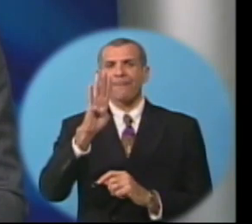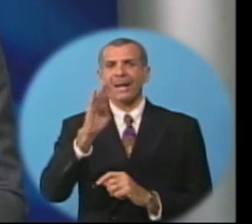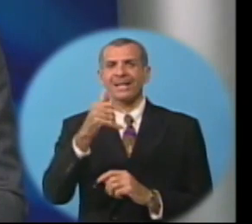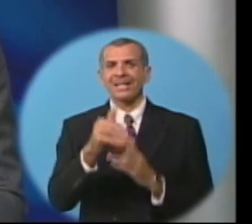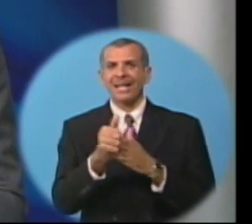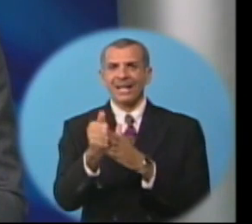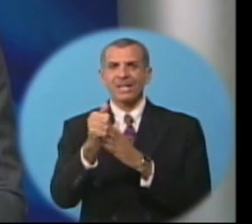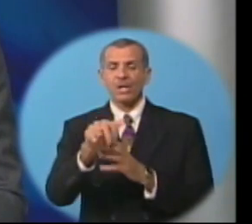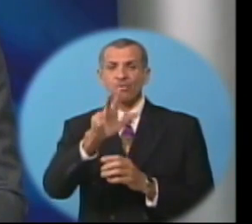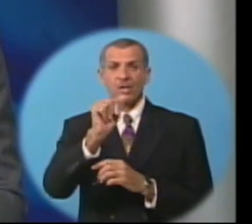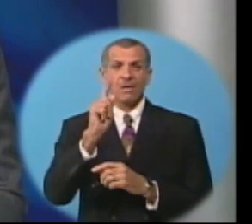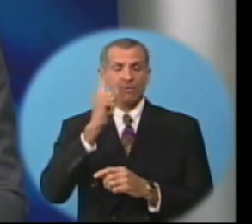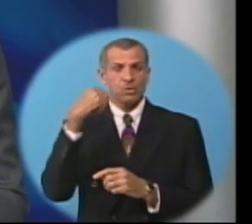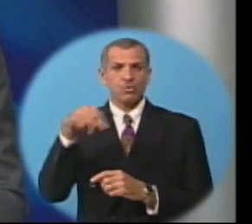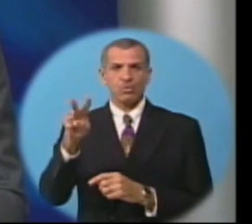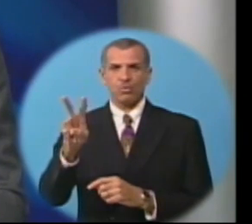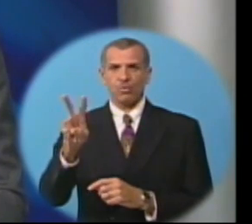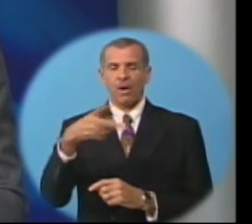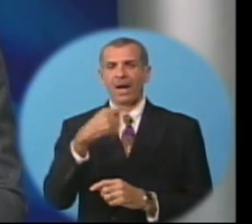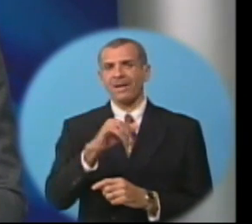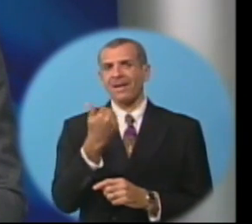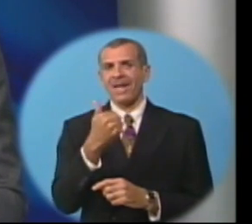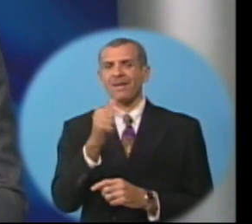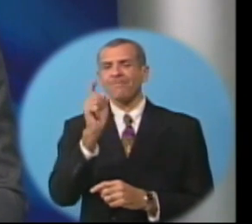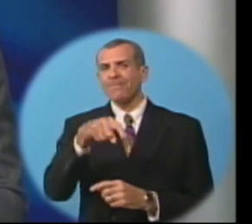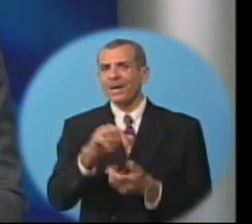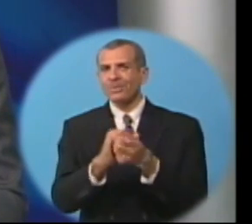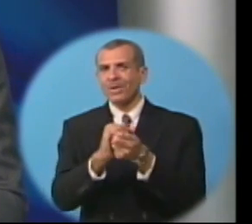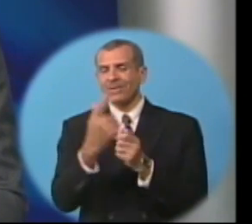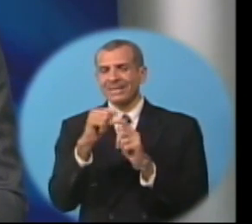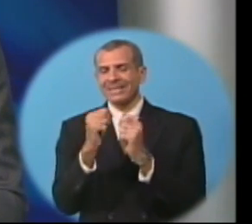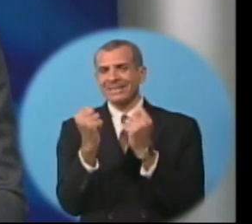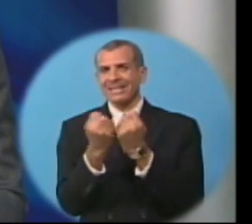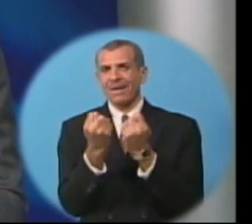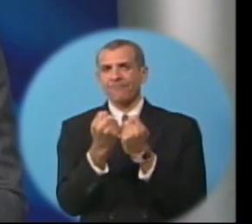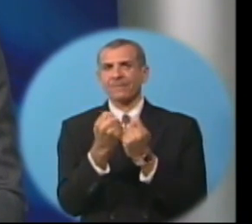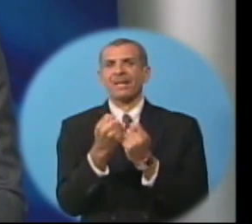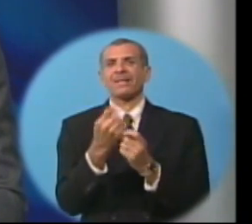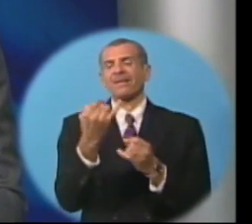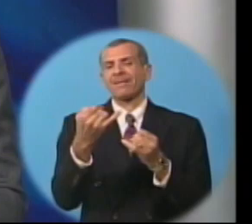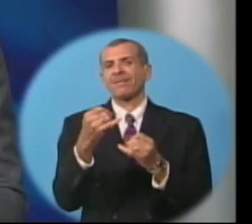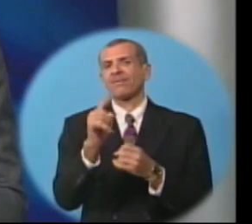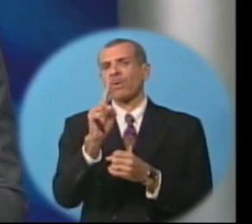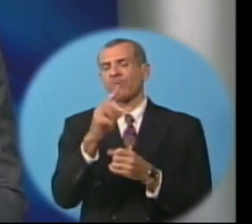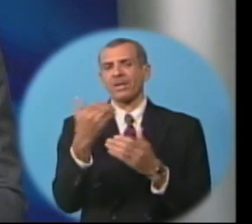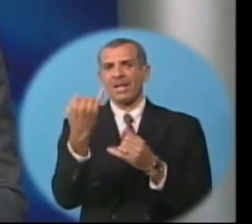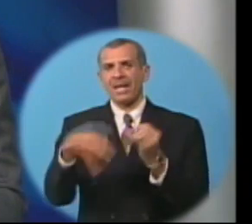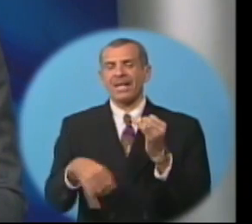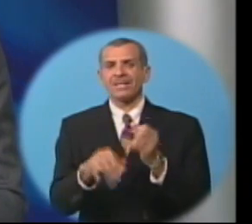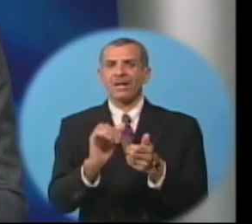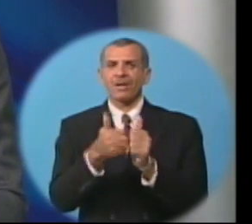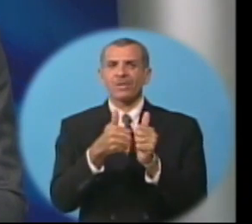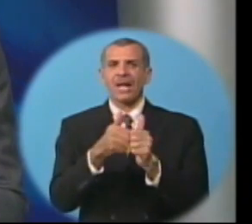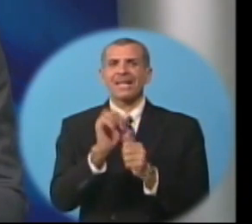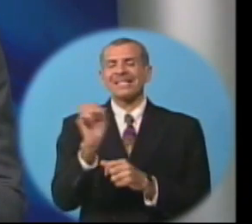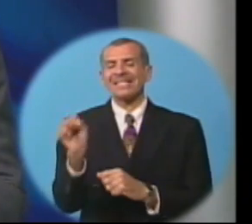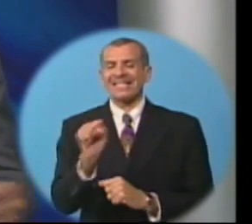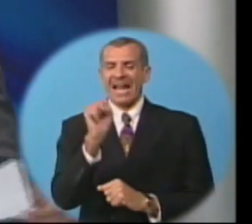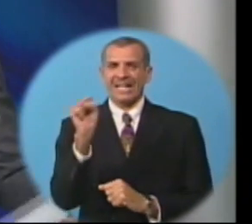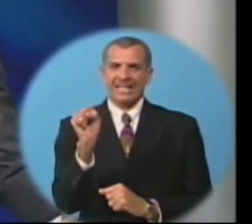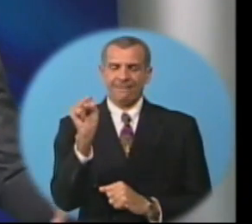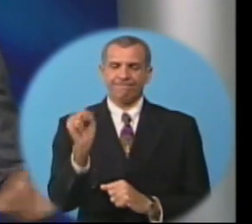the series 3-2. In another must-win for the home team, the penultimate match of the series will be contested on